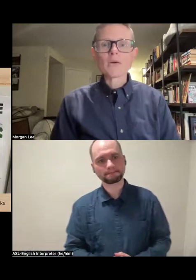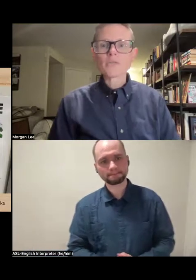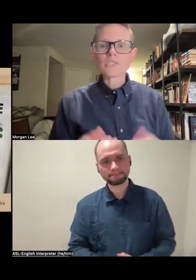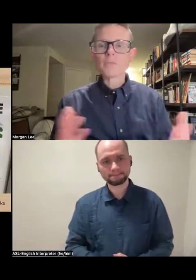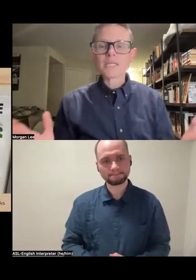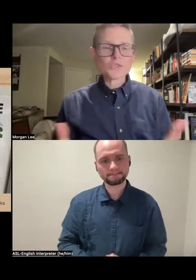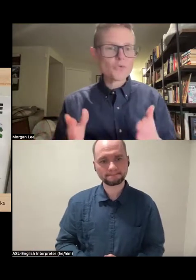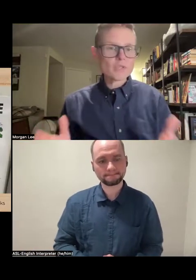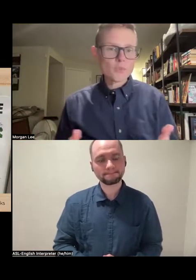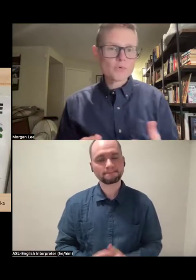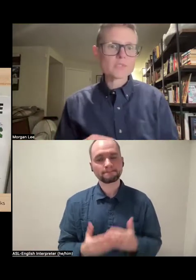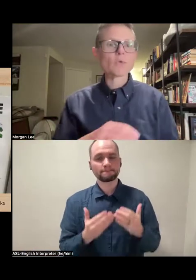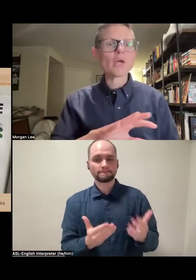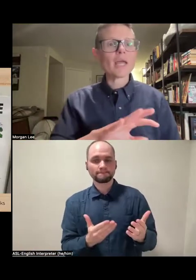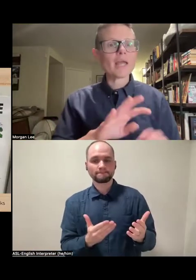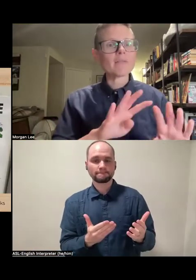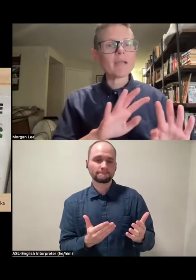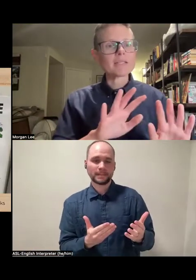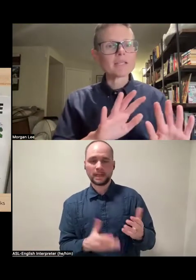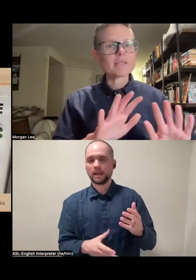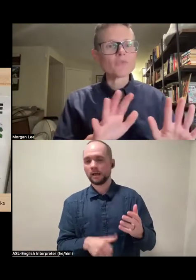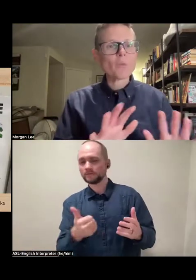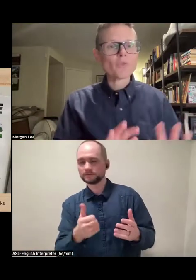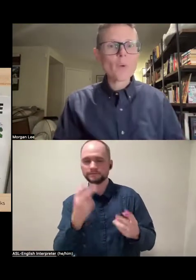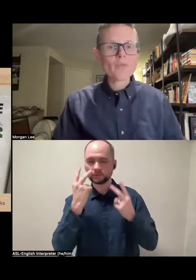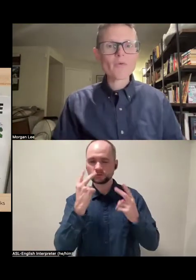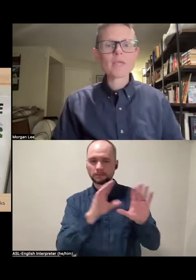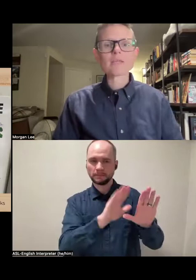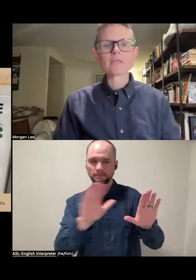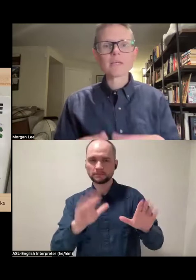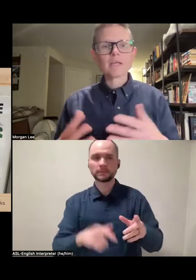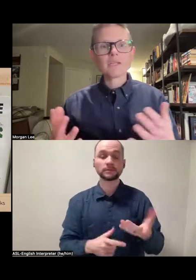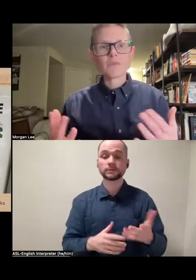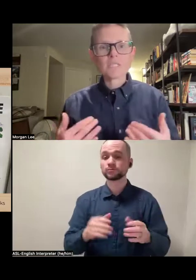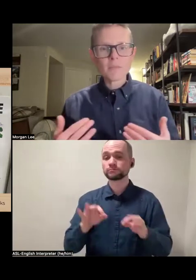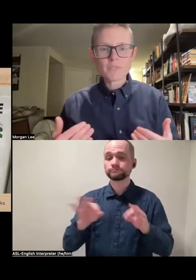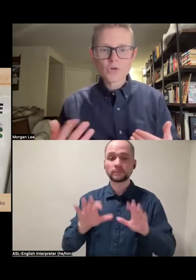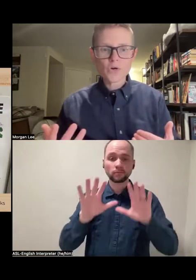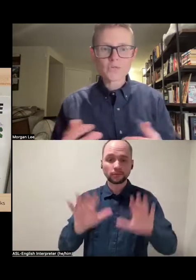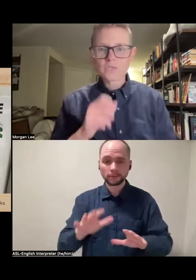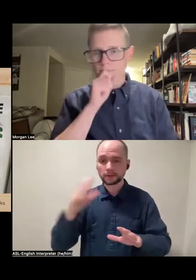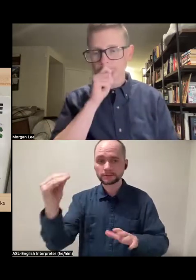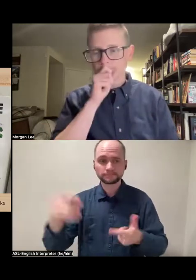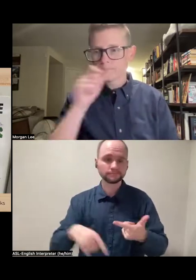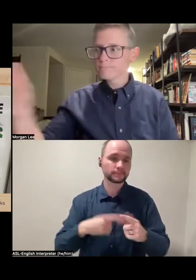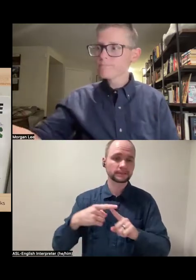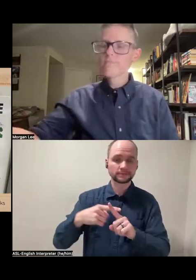So here are just some additional visuals. So looking at things that describe what the weather is, different